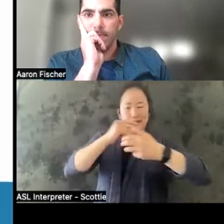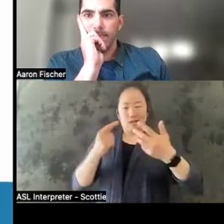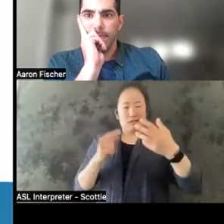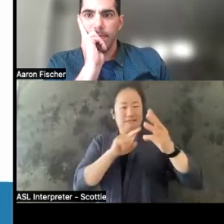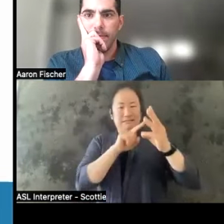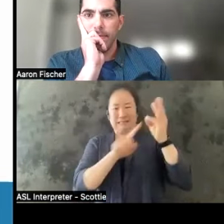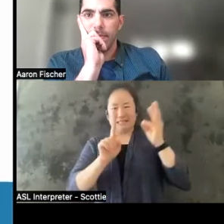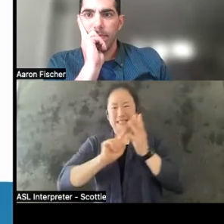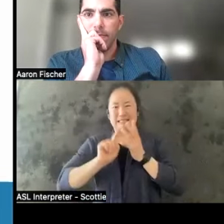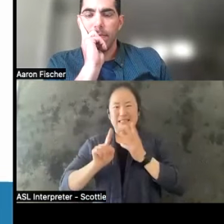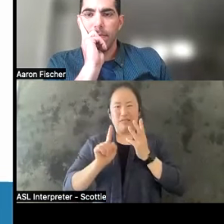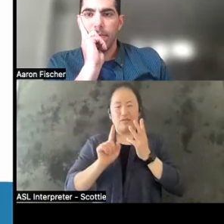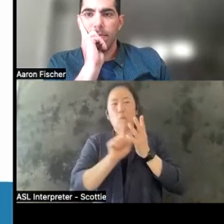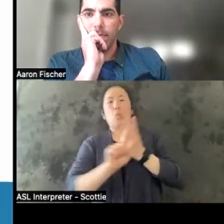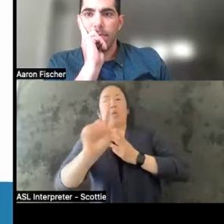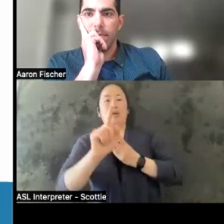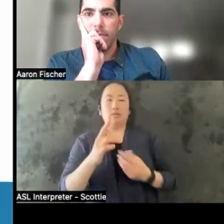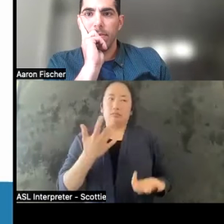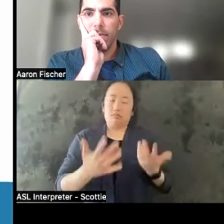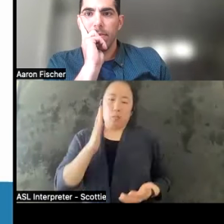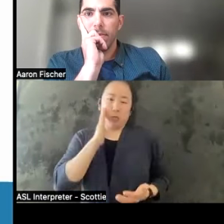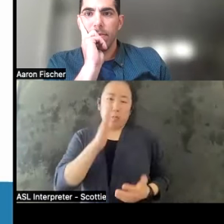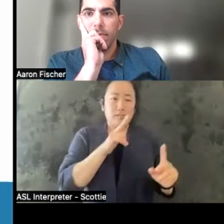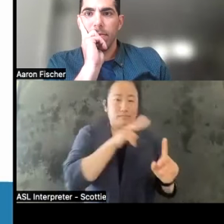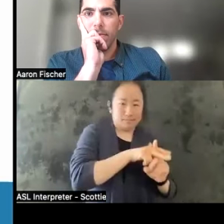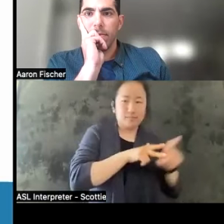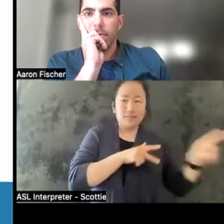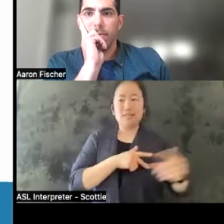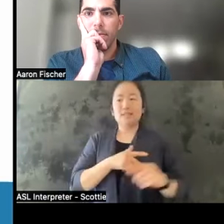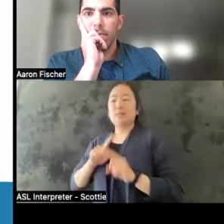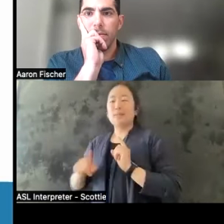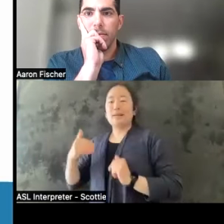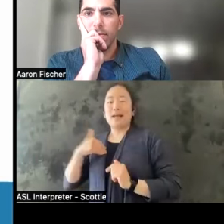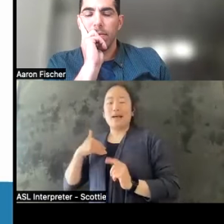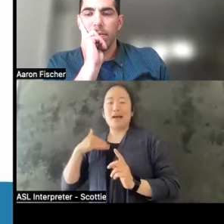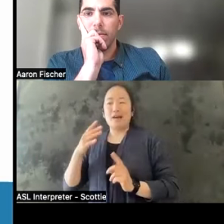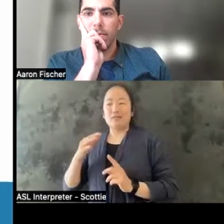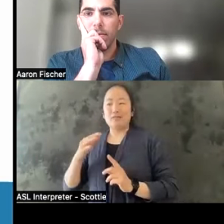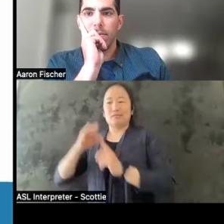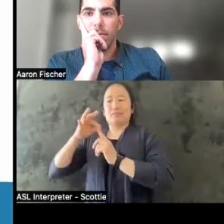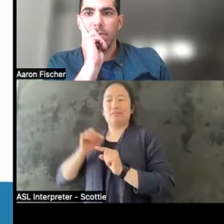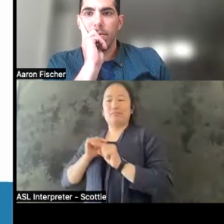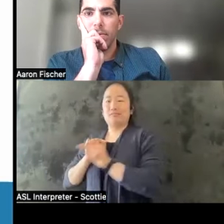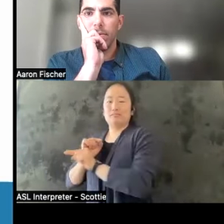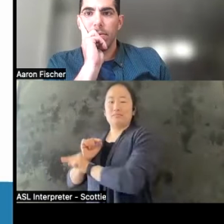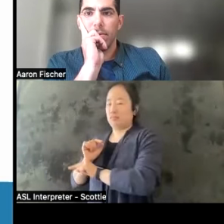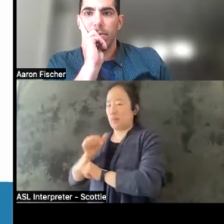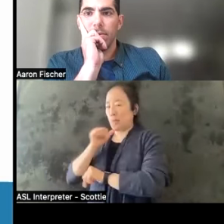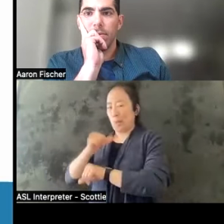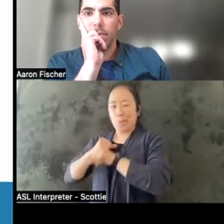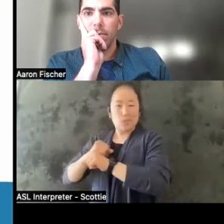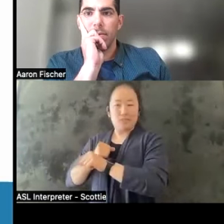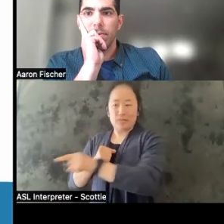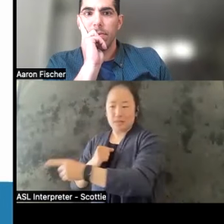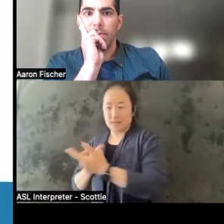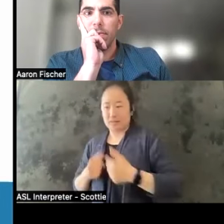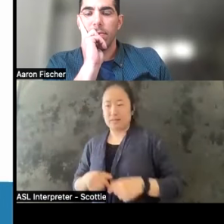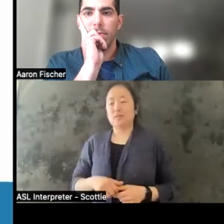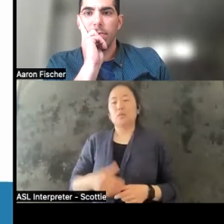those are so that you can help the individual sort of spot where the protection might lie for